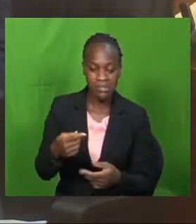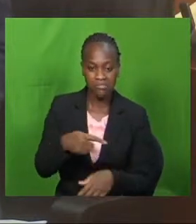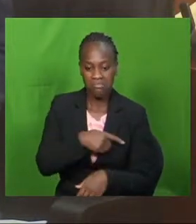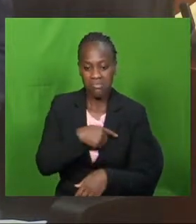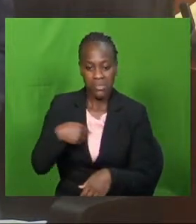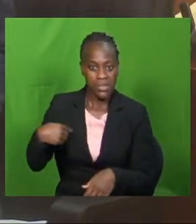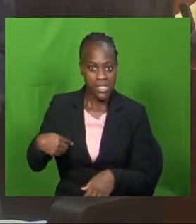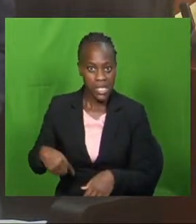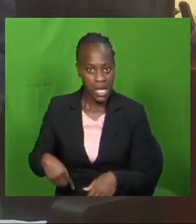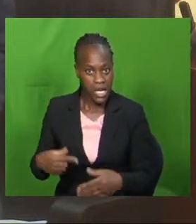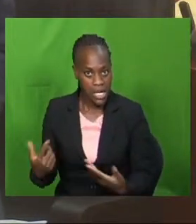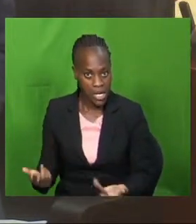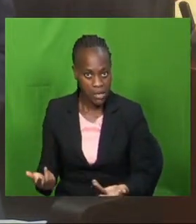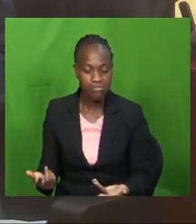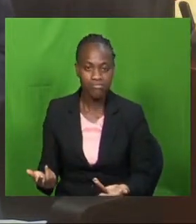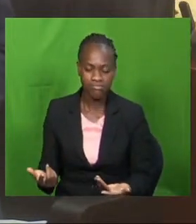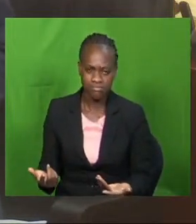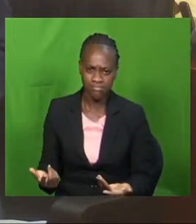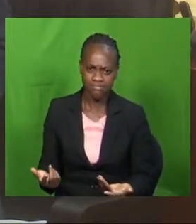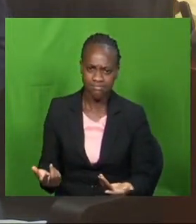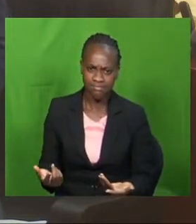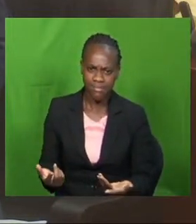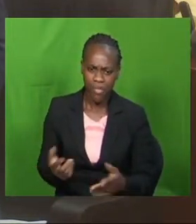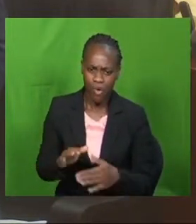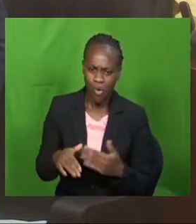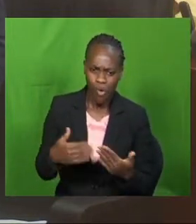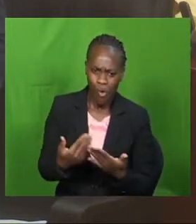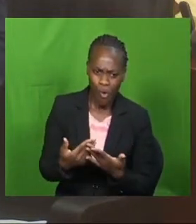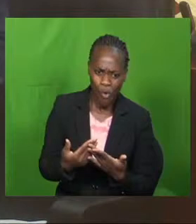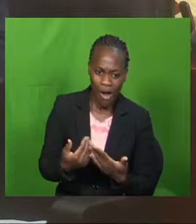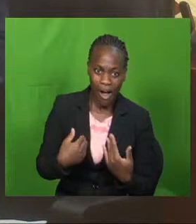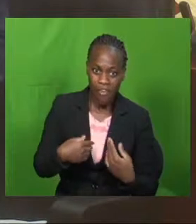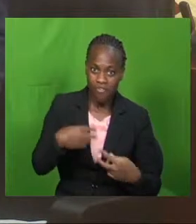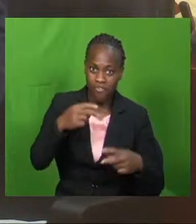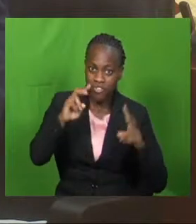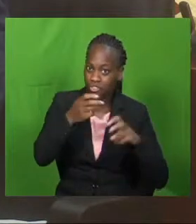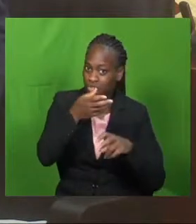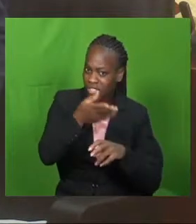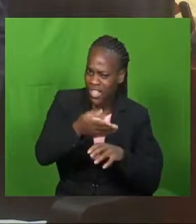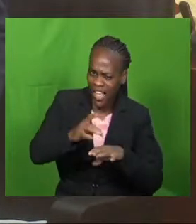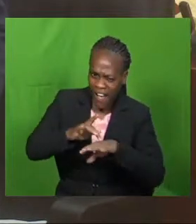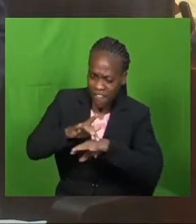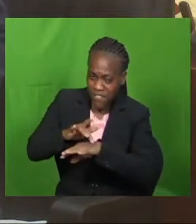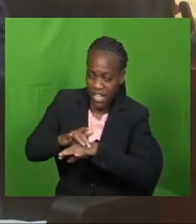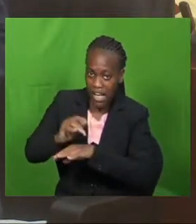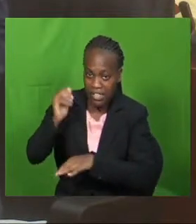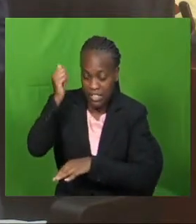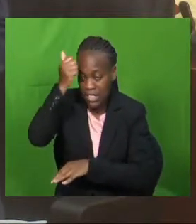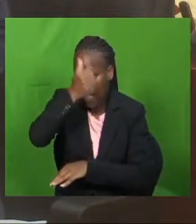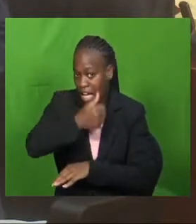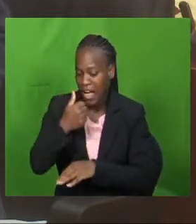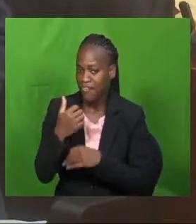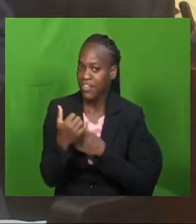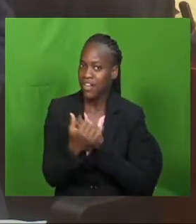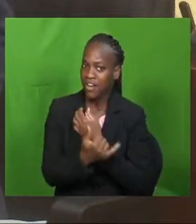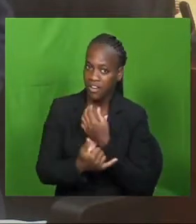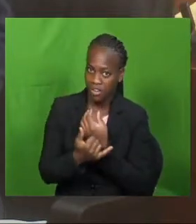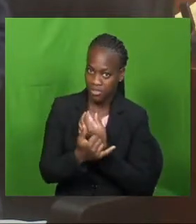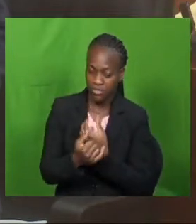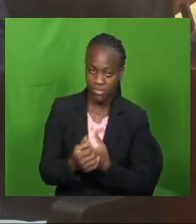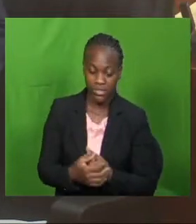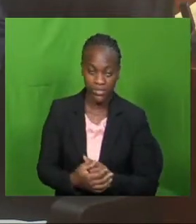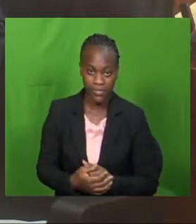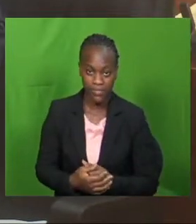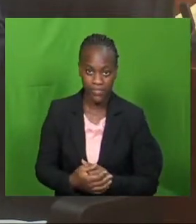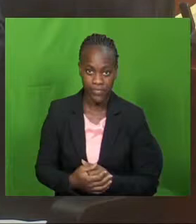catches cold. So, Mr. Speaker, what is the African Continental Free Trade Area? It is a